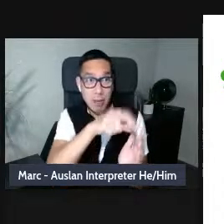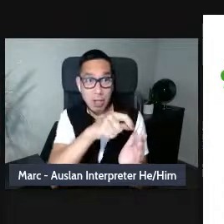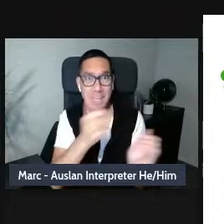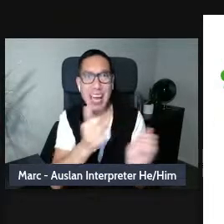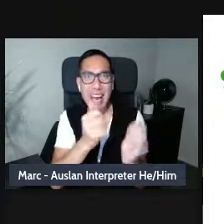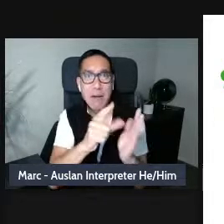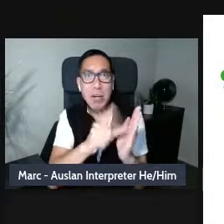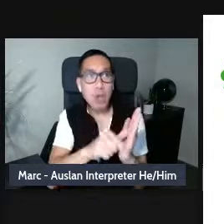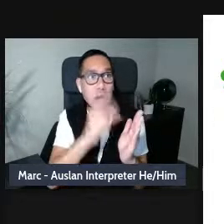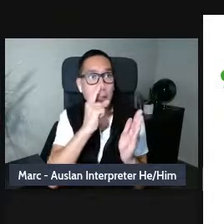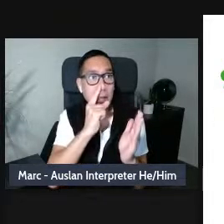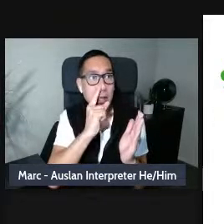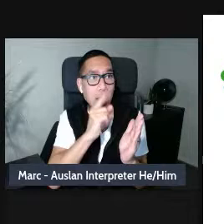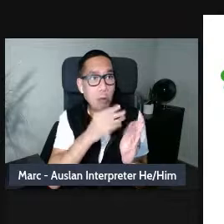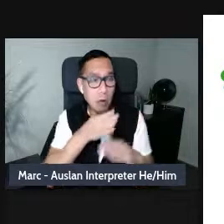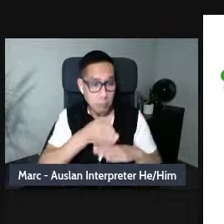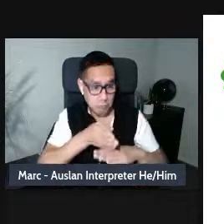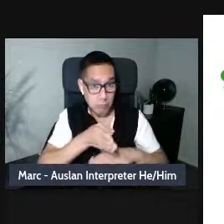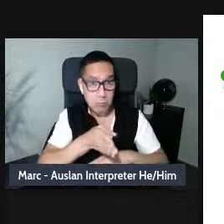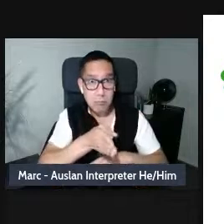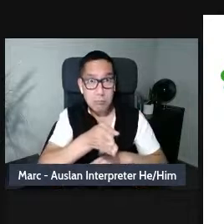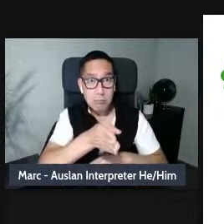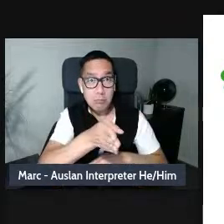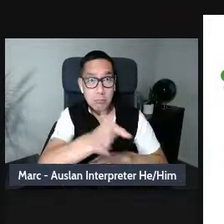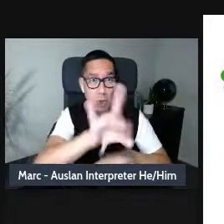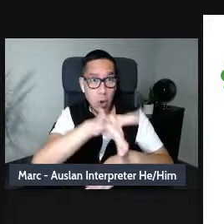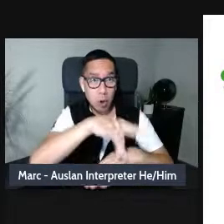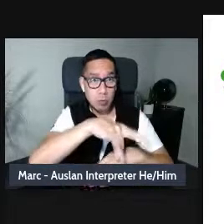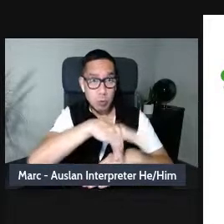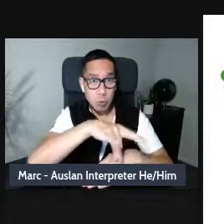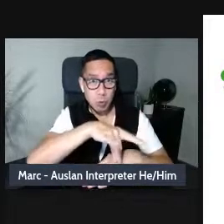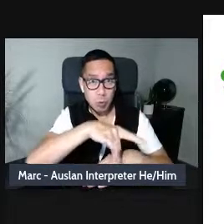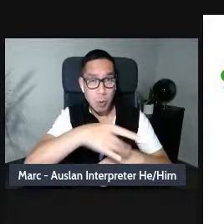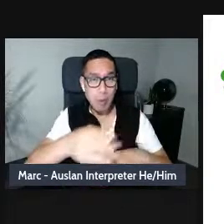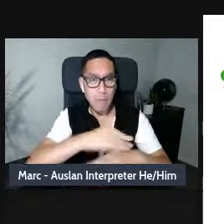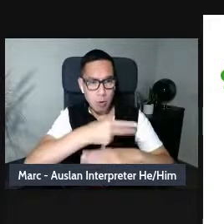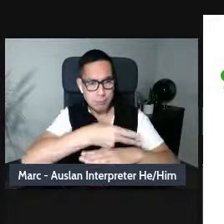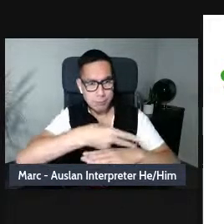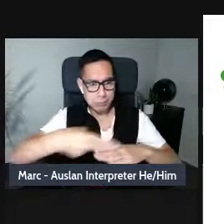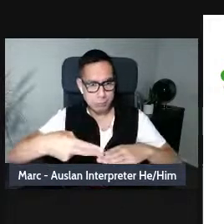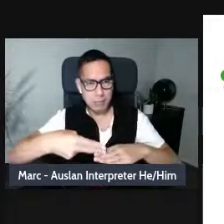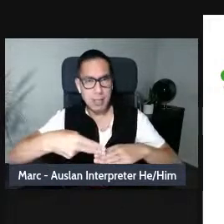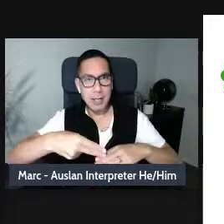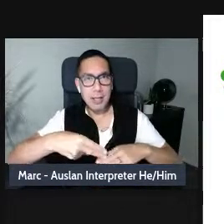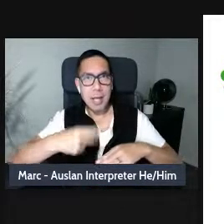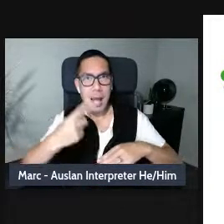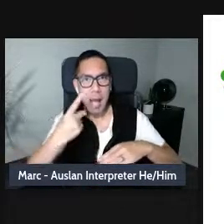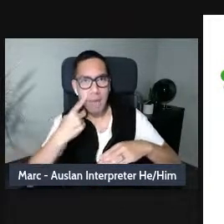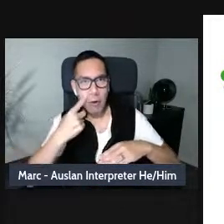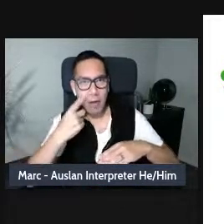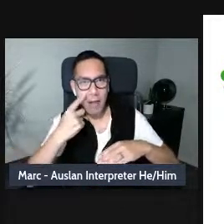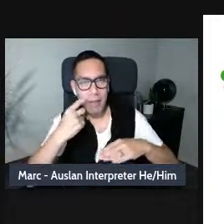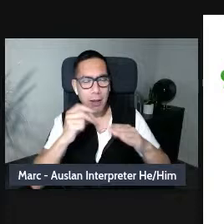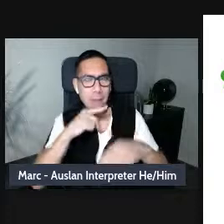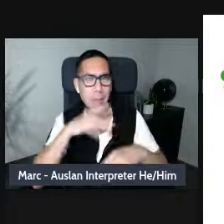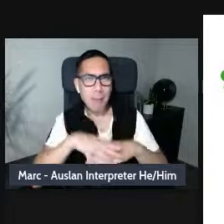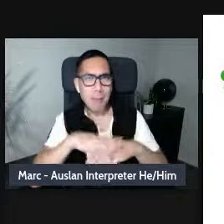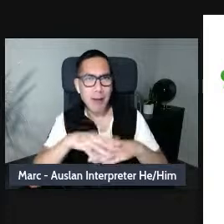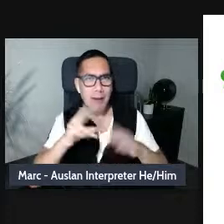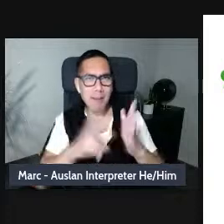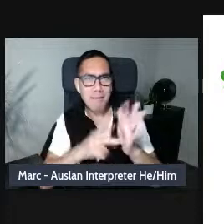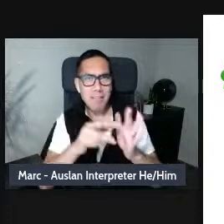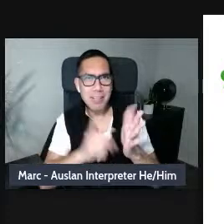and have enough brain left to save when we go in to open up the blood vessel. But despite